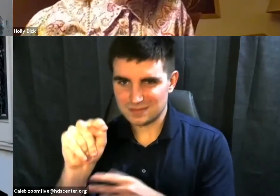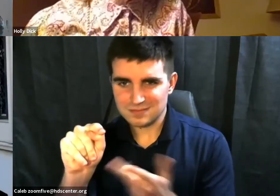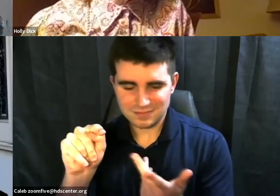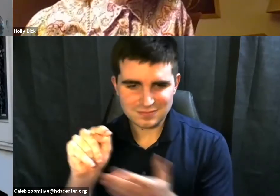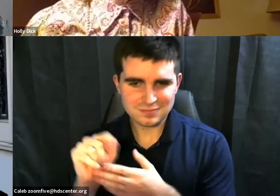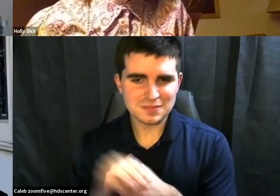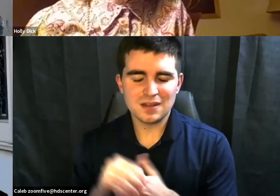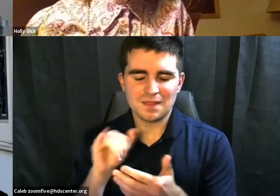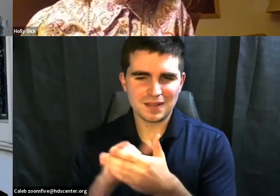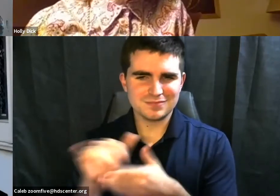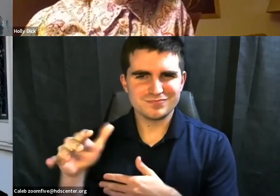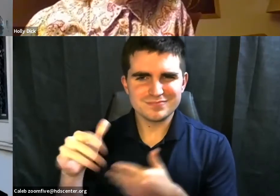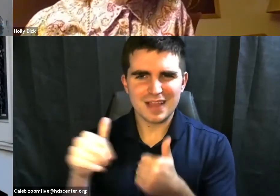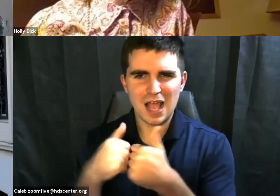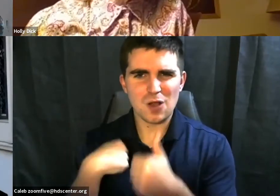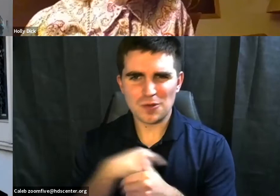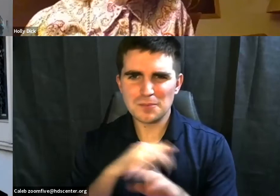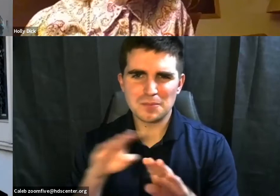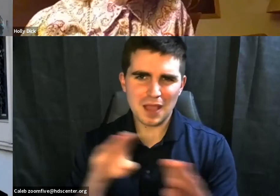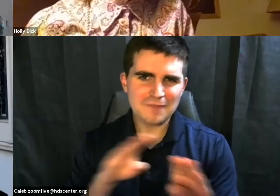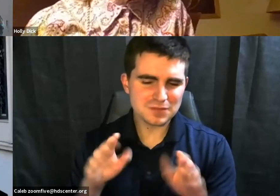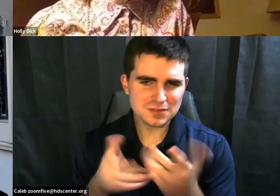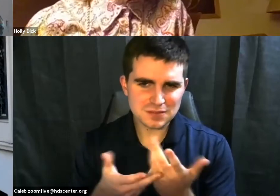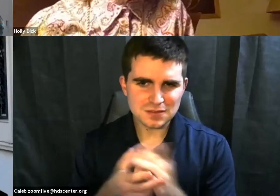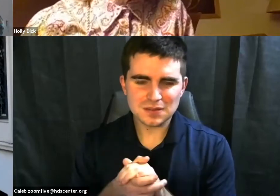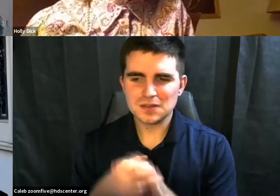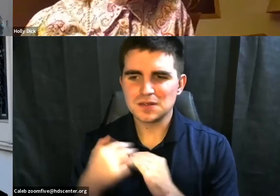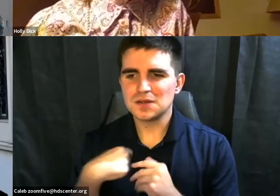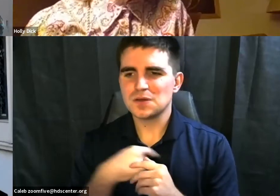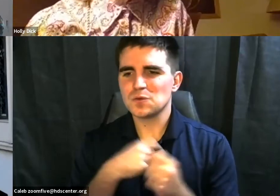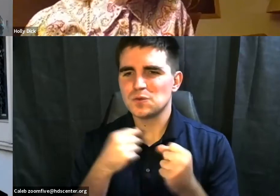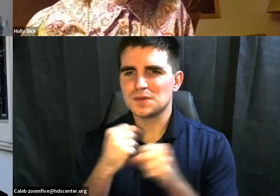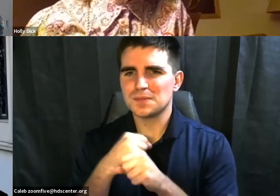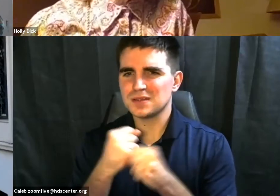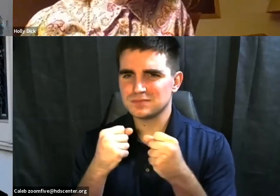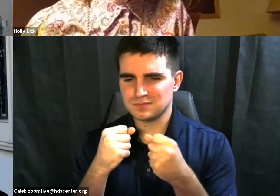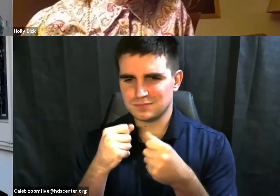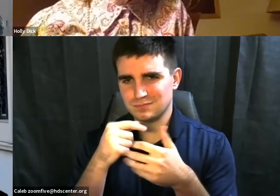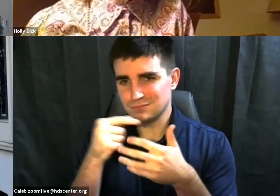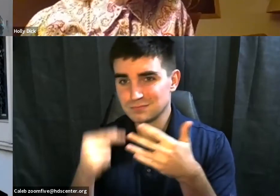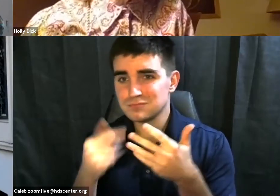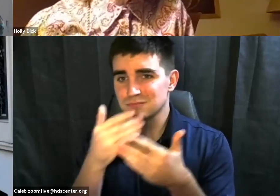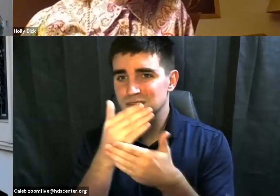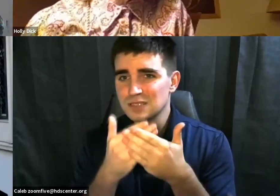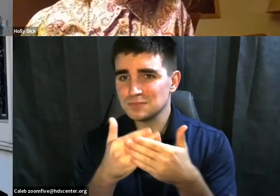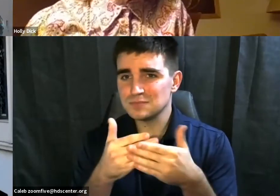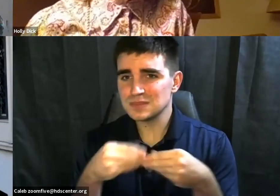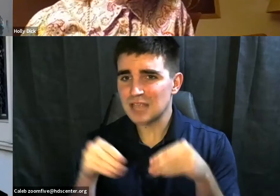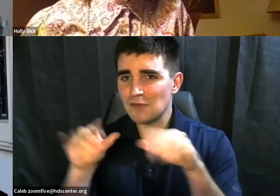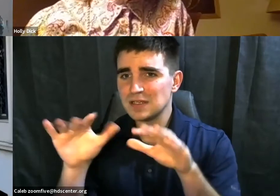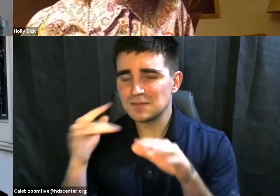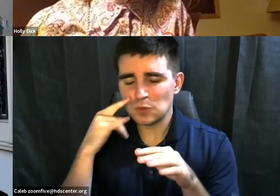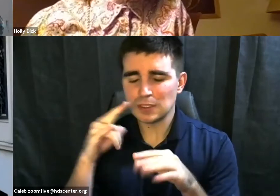kind of how we behaved. We made a number of sacrifices in order to get commitments from